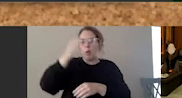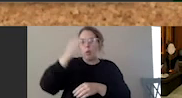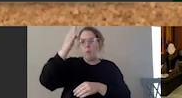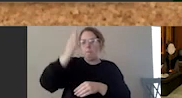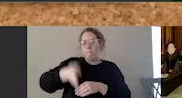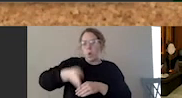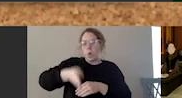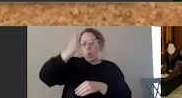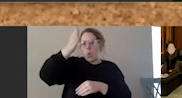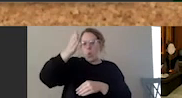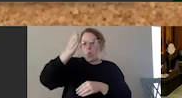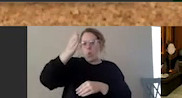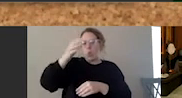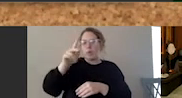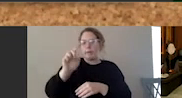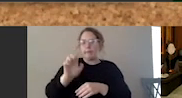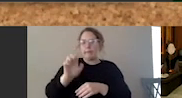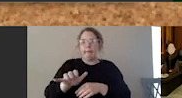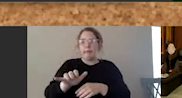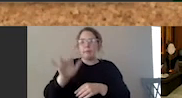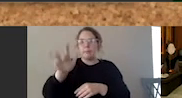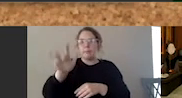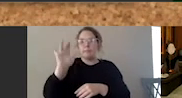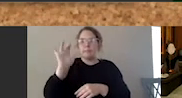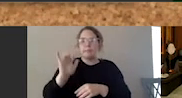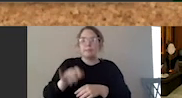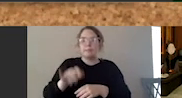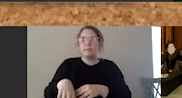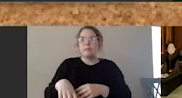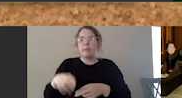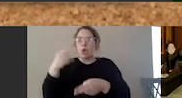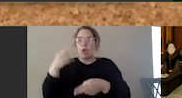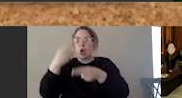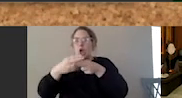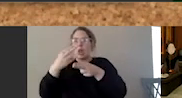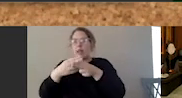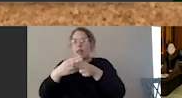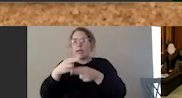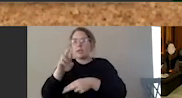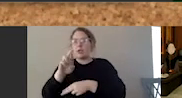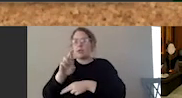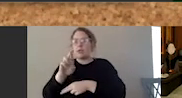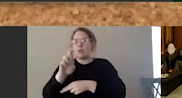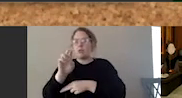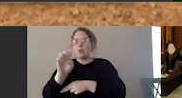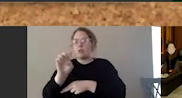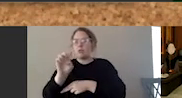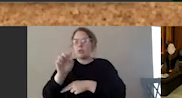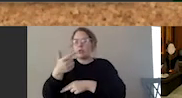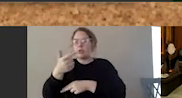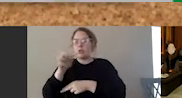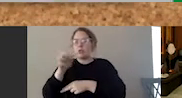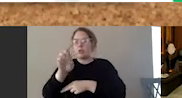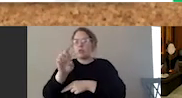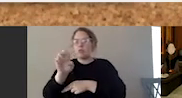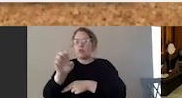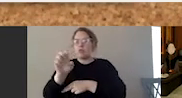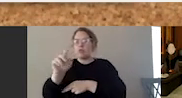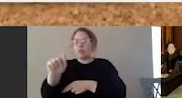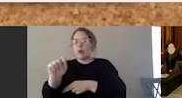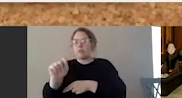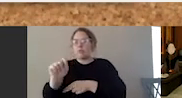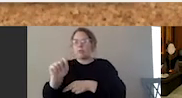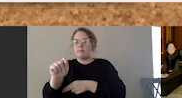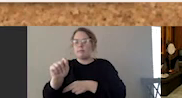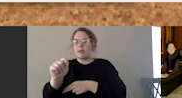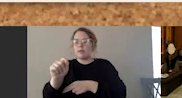one regret, and then we close the bracket.